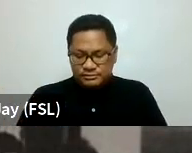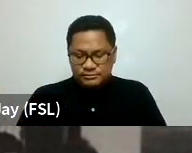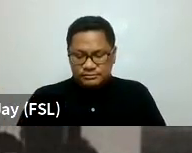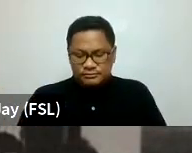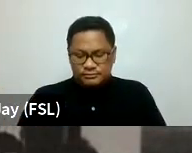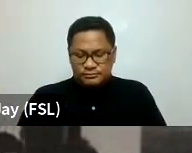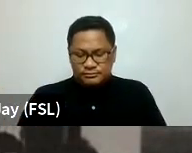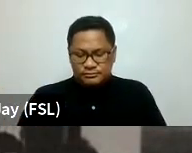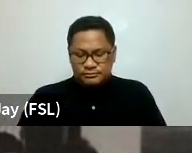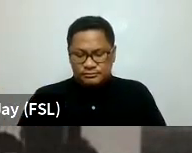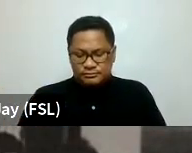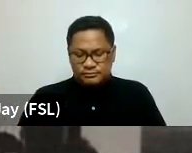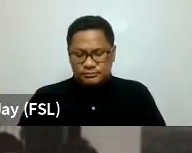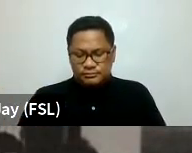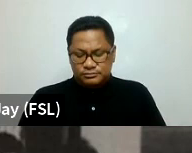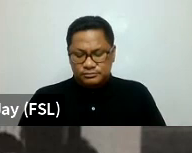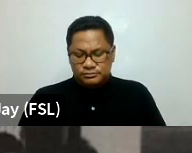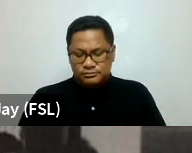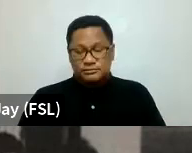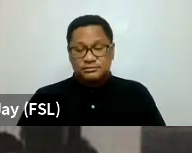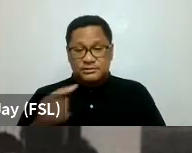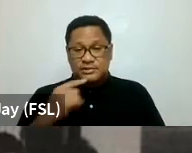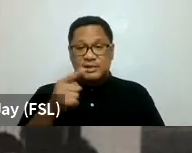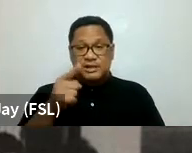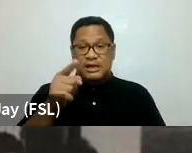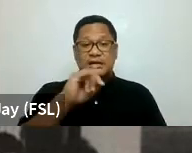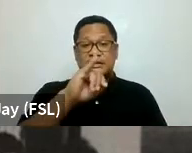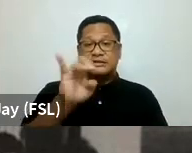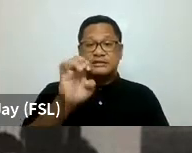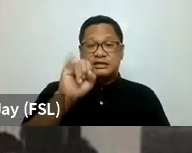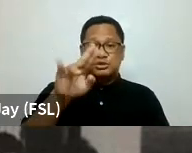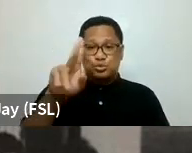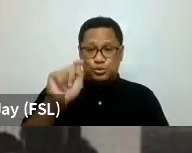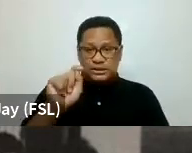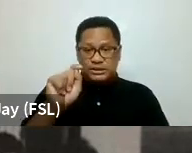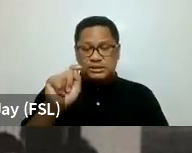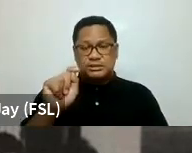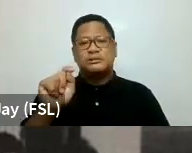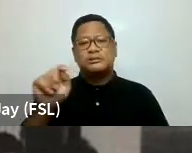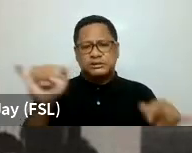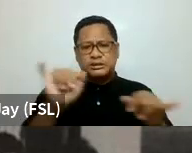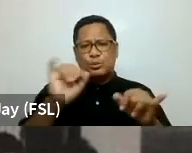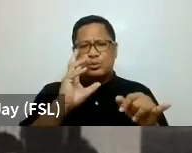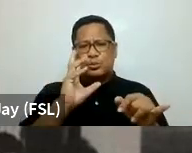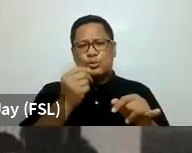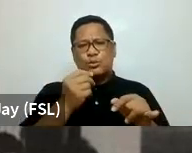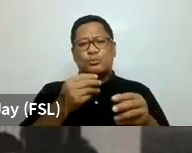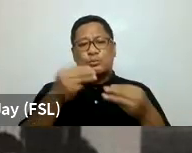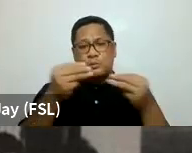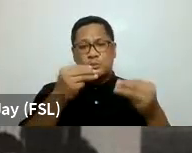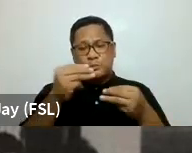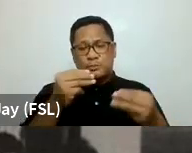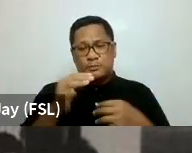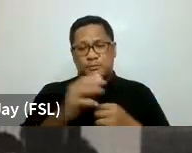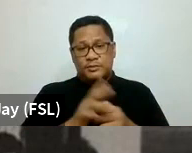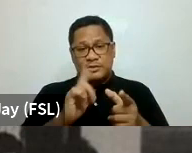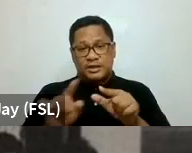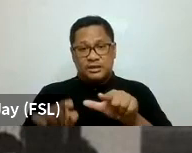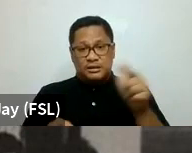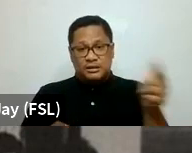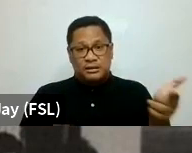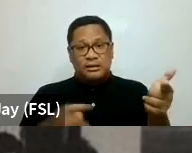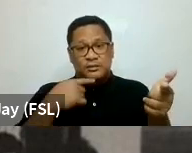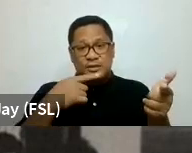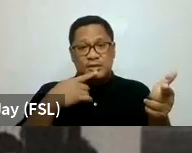1988 to 1989. Jesuit. Yung sa EFETA, Jesuit run. Dito, Jesuit run ulit. And dito naman, when I was